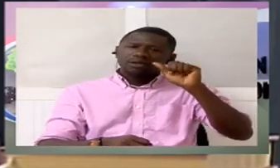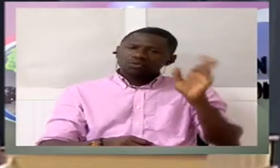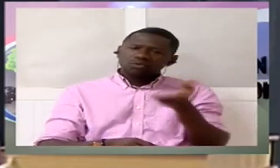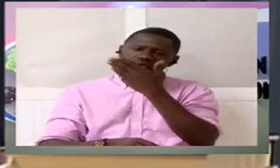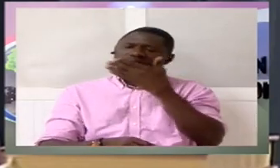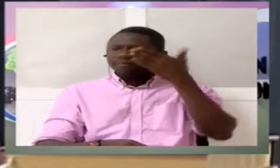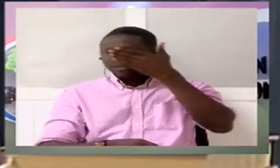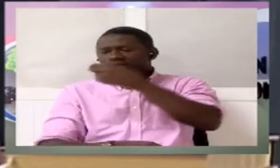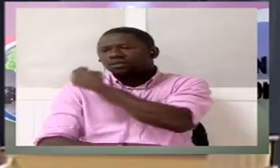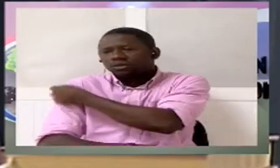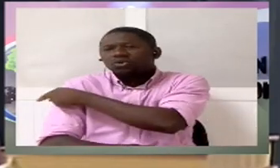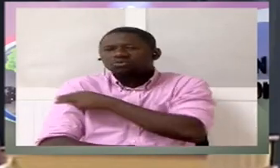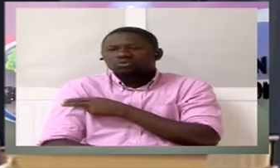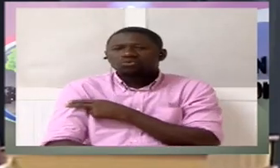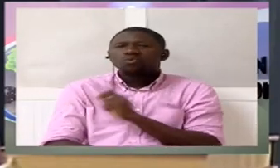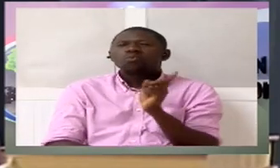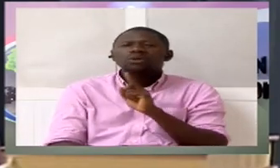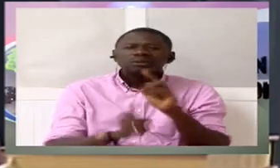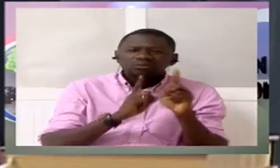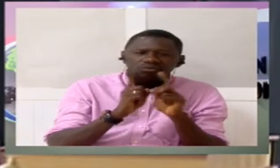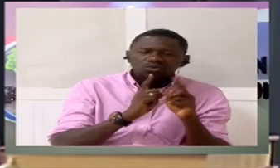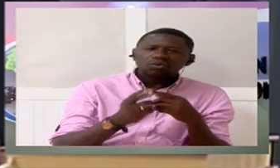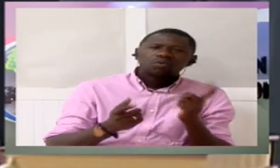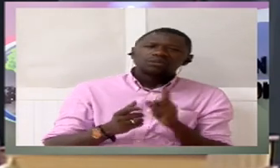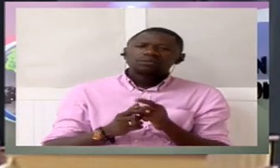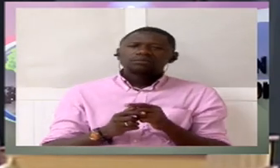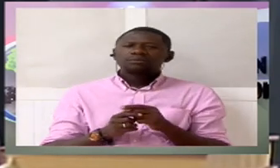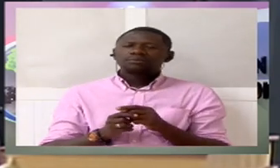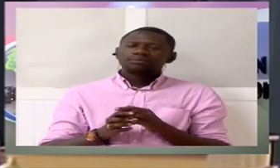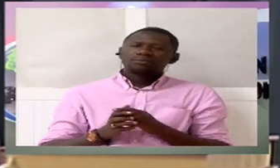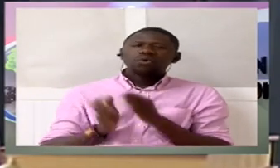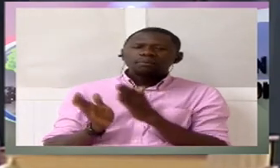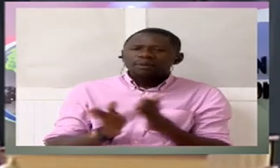Colley tema purni kamala Baba sisilo sotono purkata lopitano.